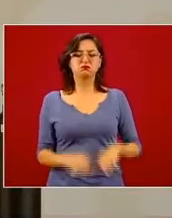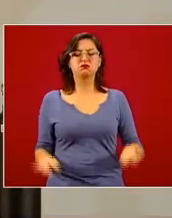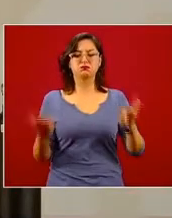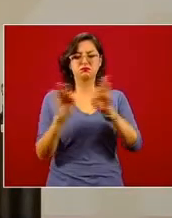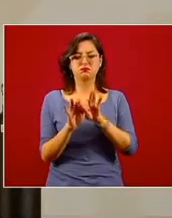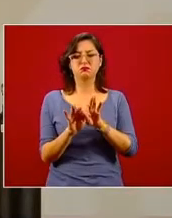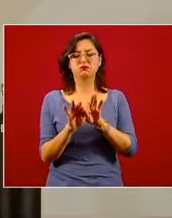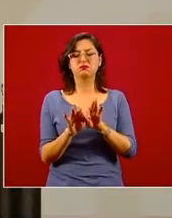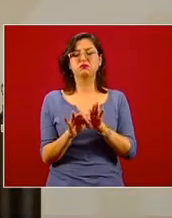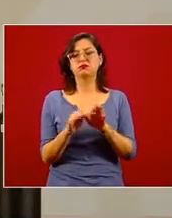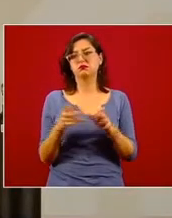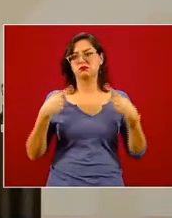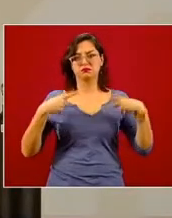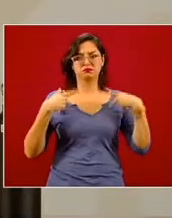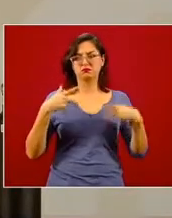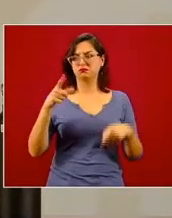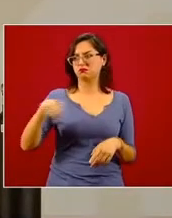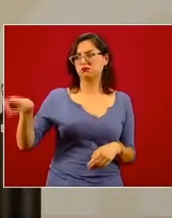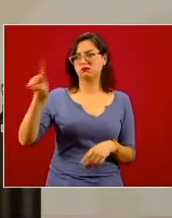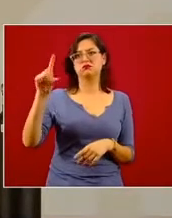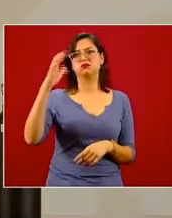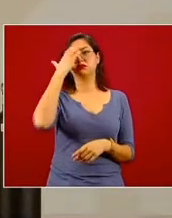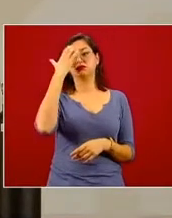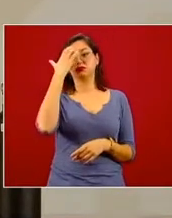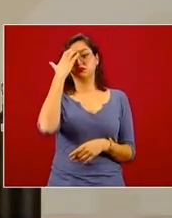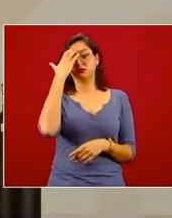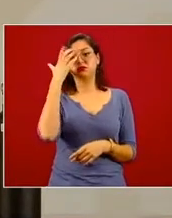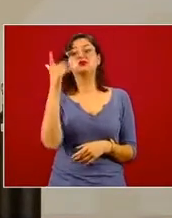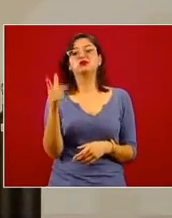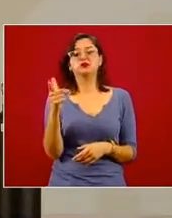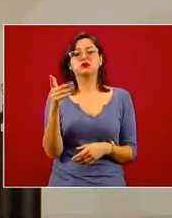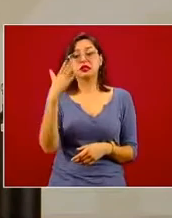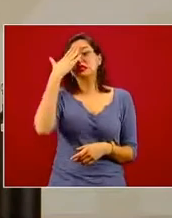los database tenga a la mano and how the para que population can quien have tiene las access